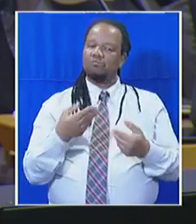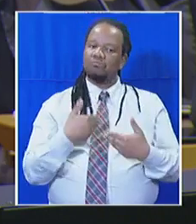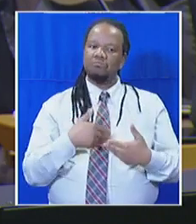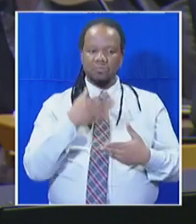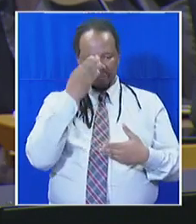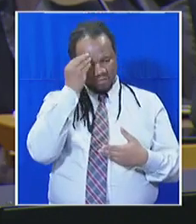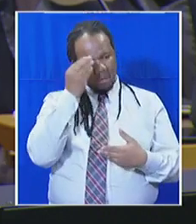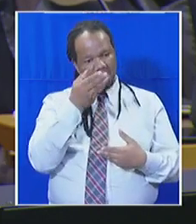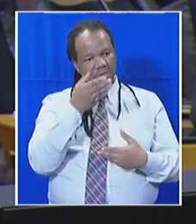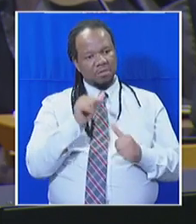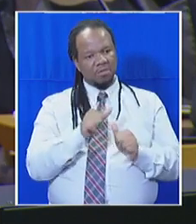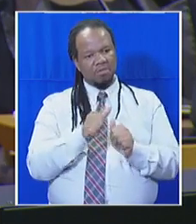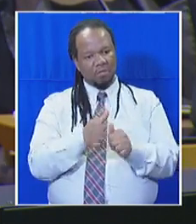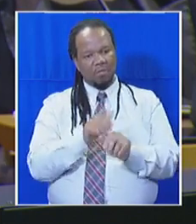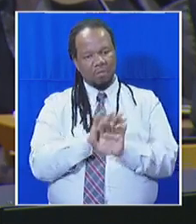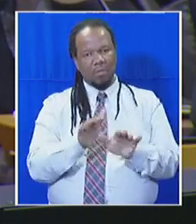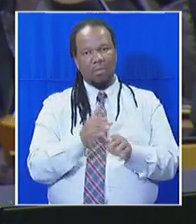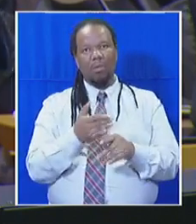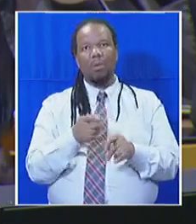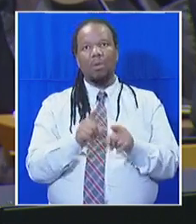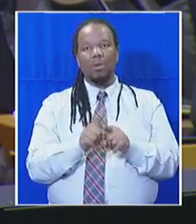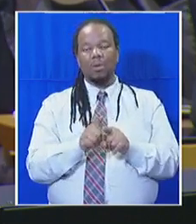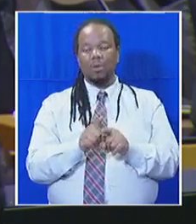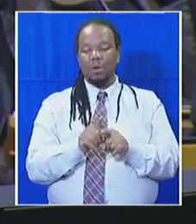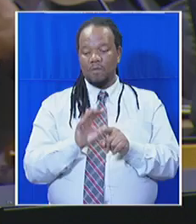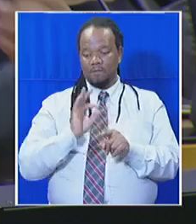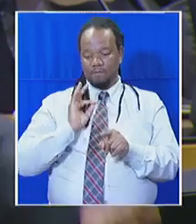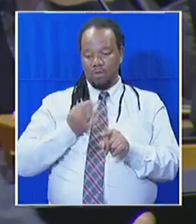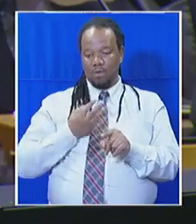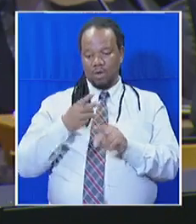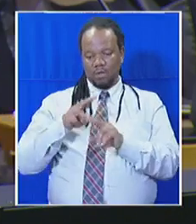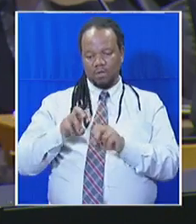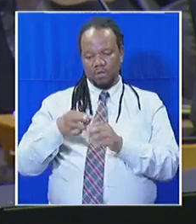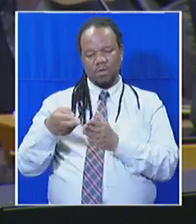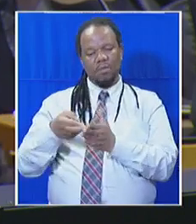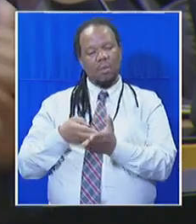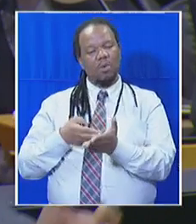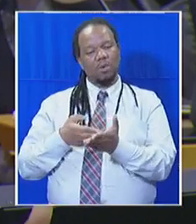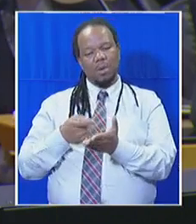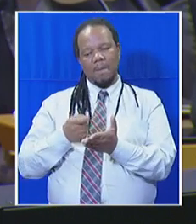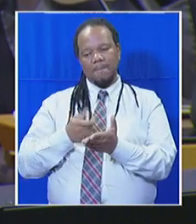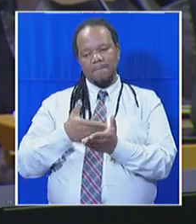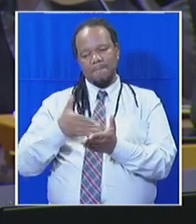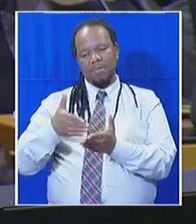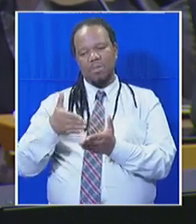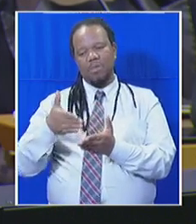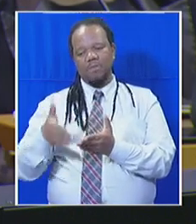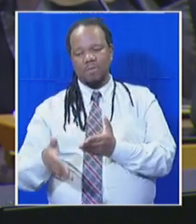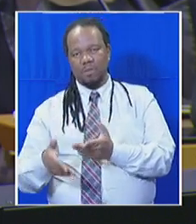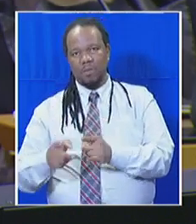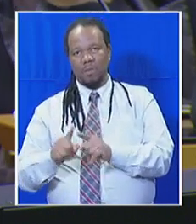information that we have is that whilst the forensic report is now almost in its completion stages, a